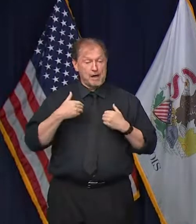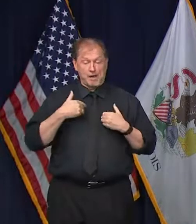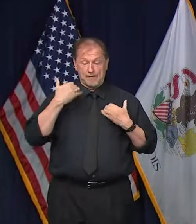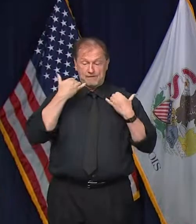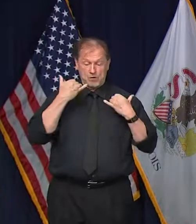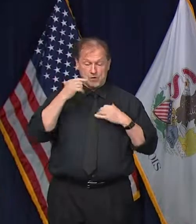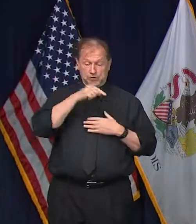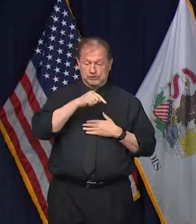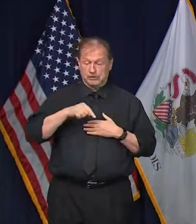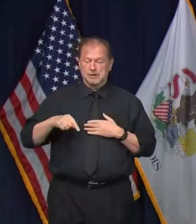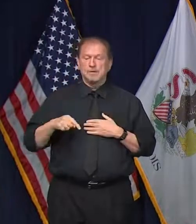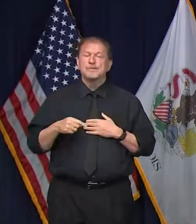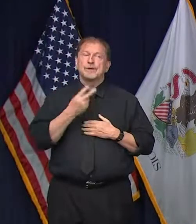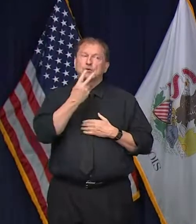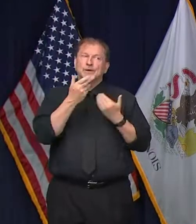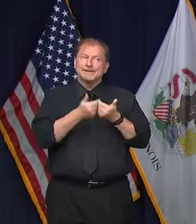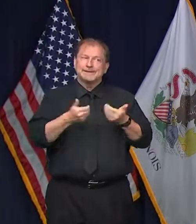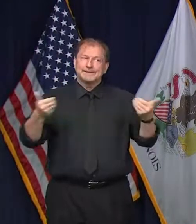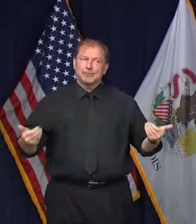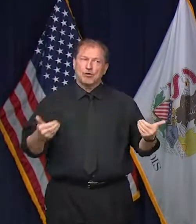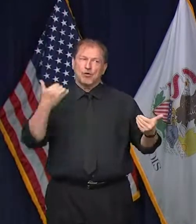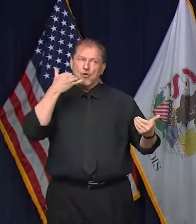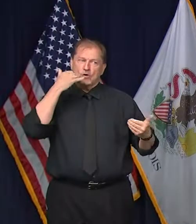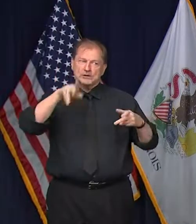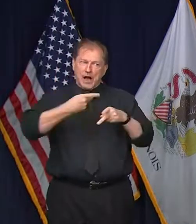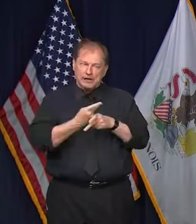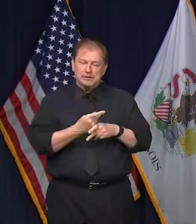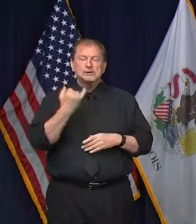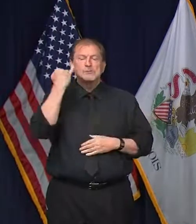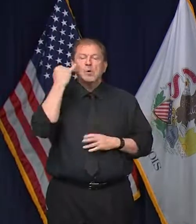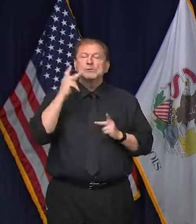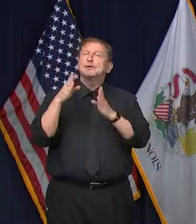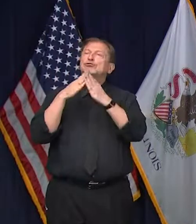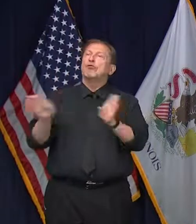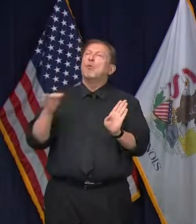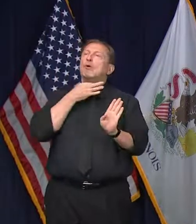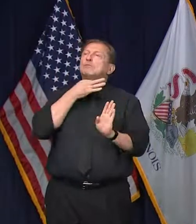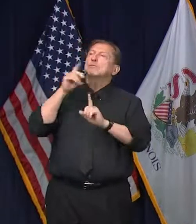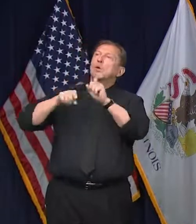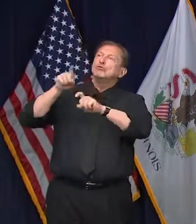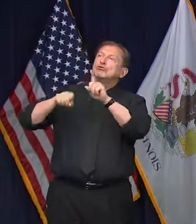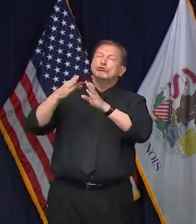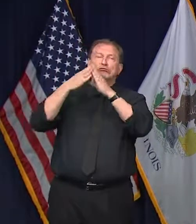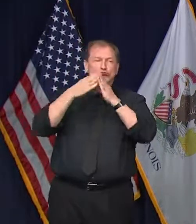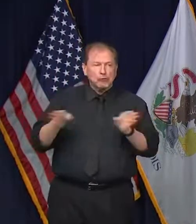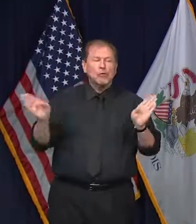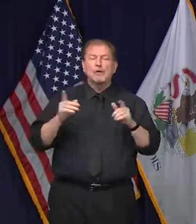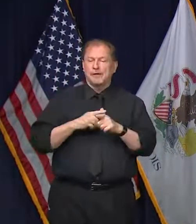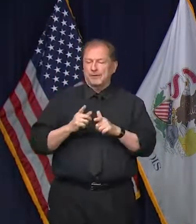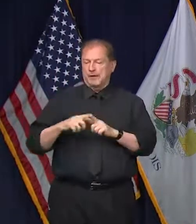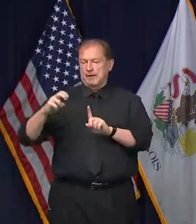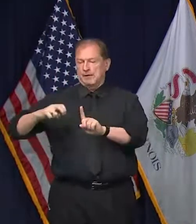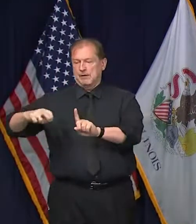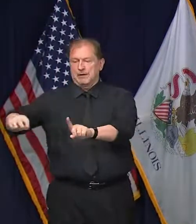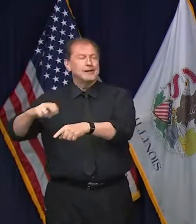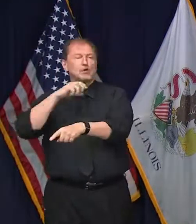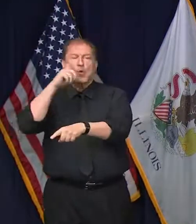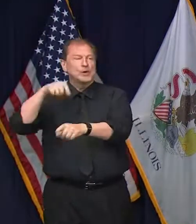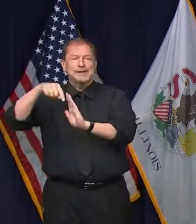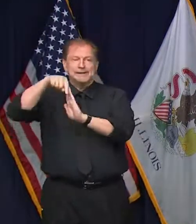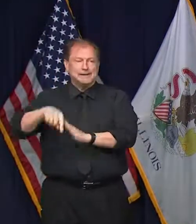aren't individual privacy consideration calls and try to either put them to people who are not trained